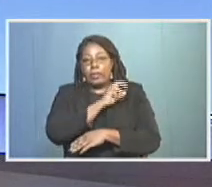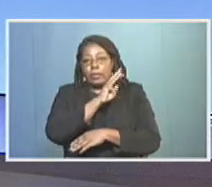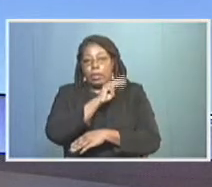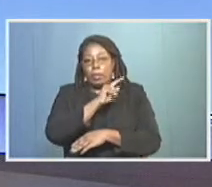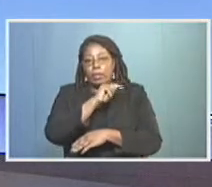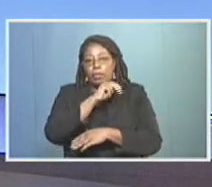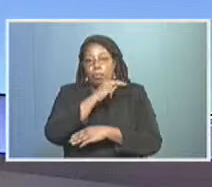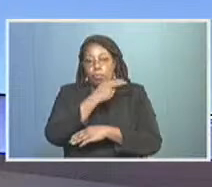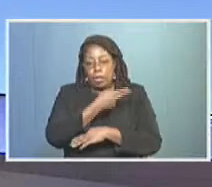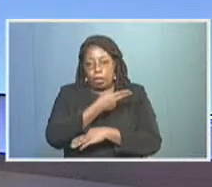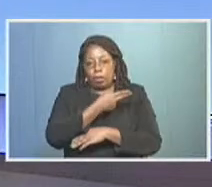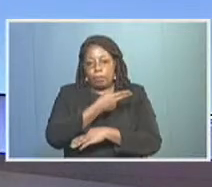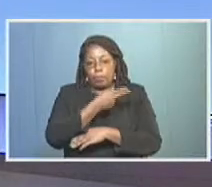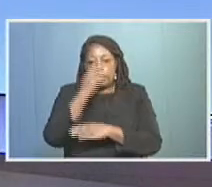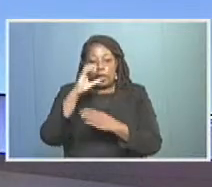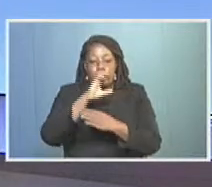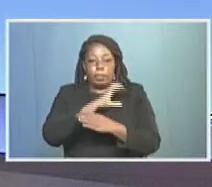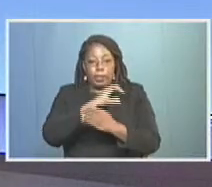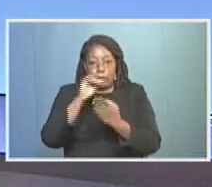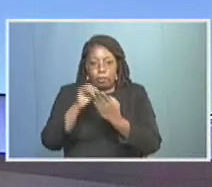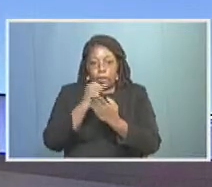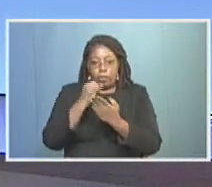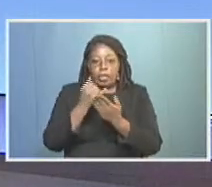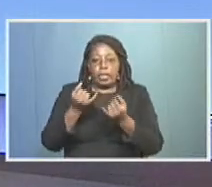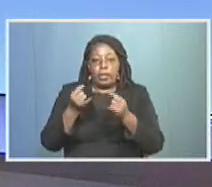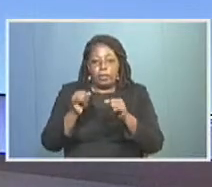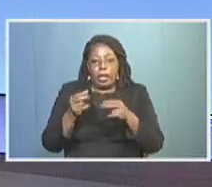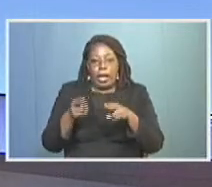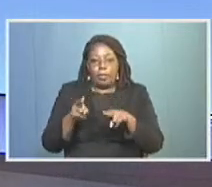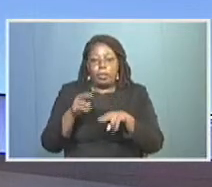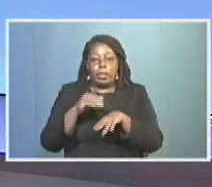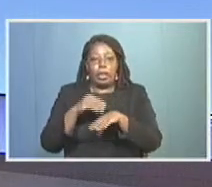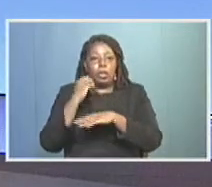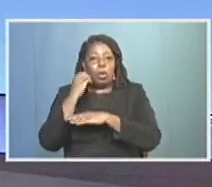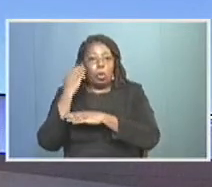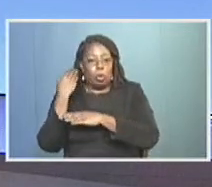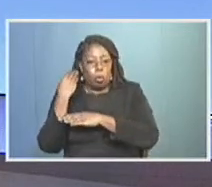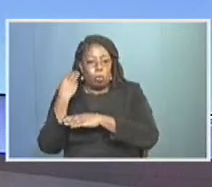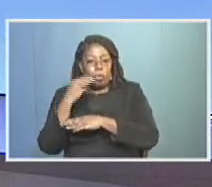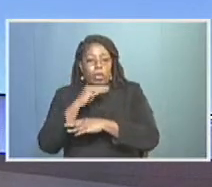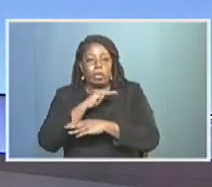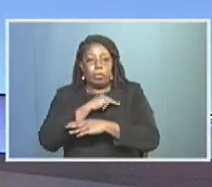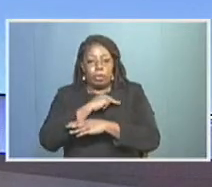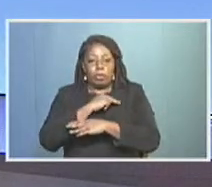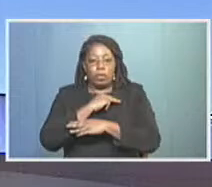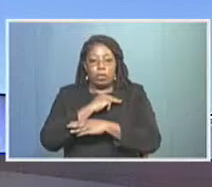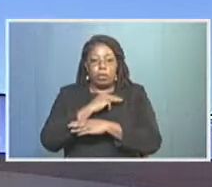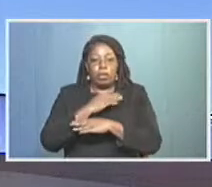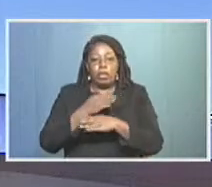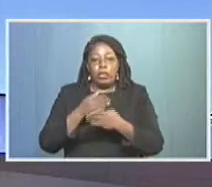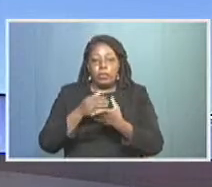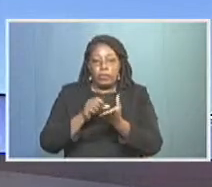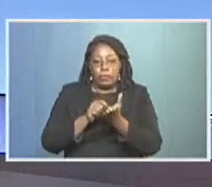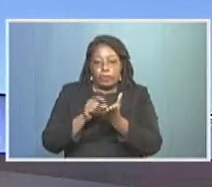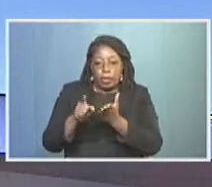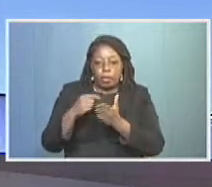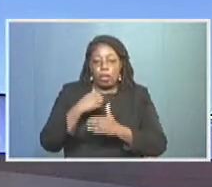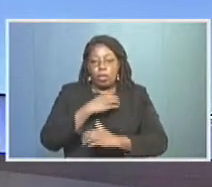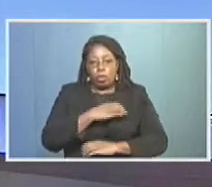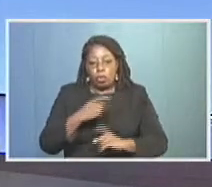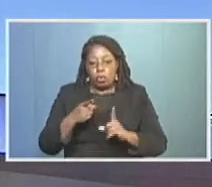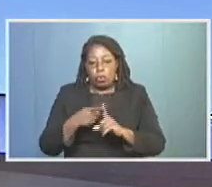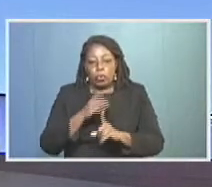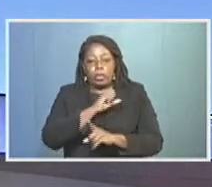are ongoing into the incident, which occurred at a home. The ministry, in a brief release, extended sincere condolences to